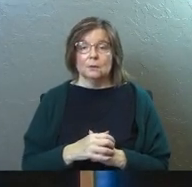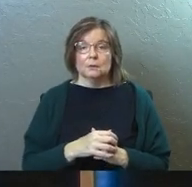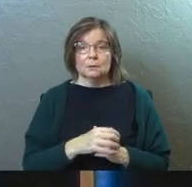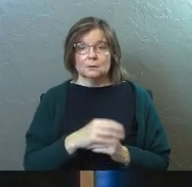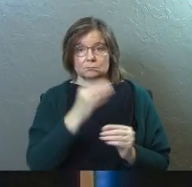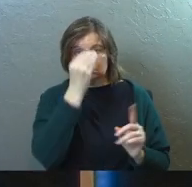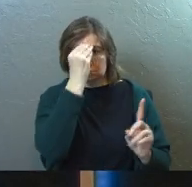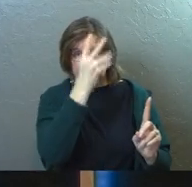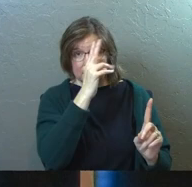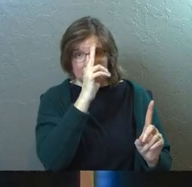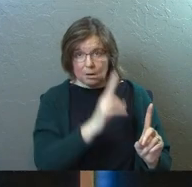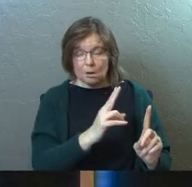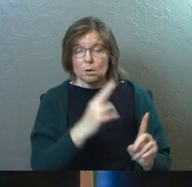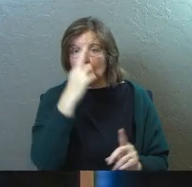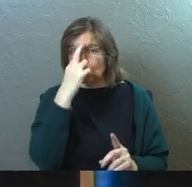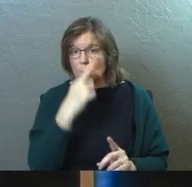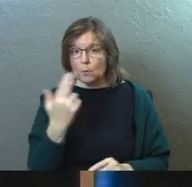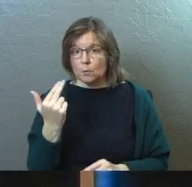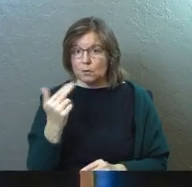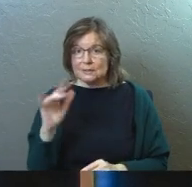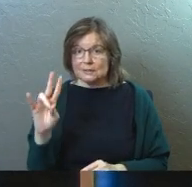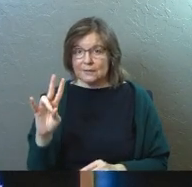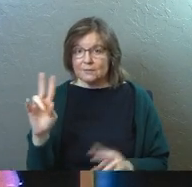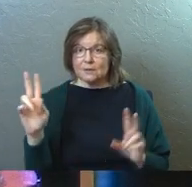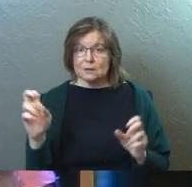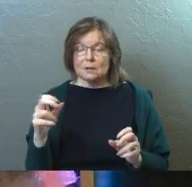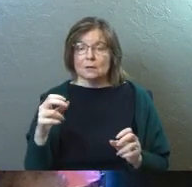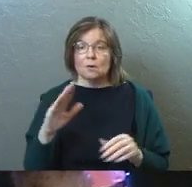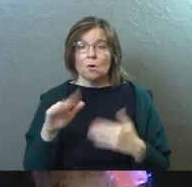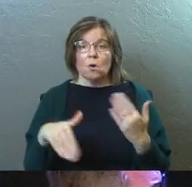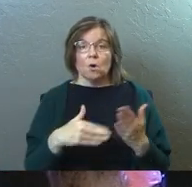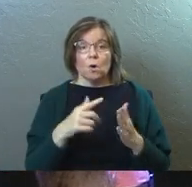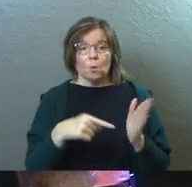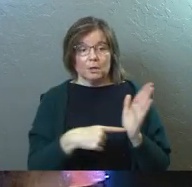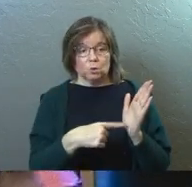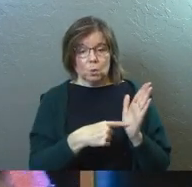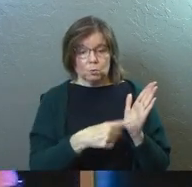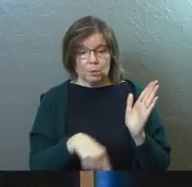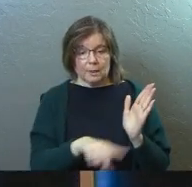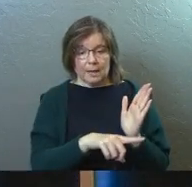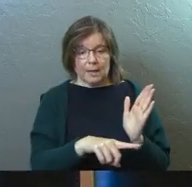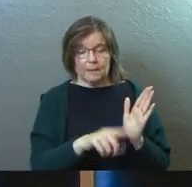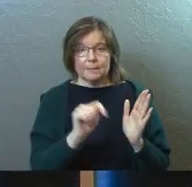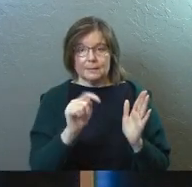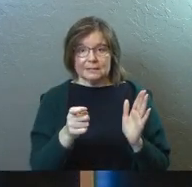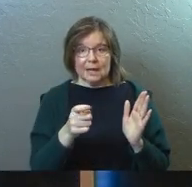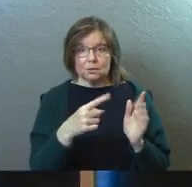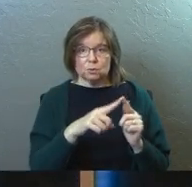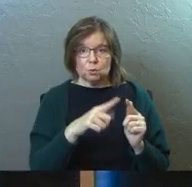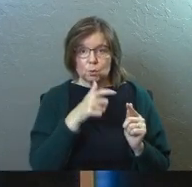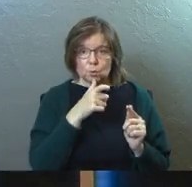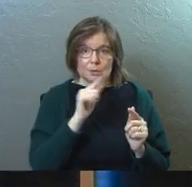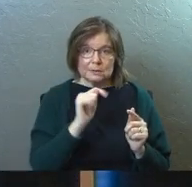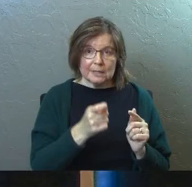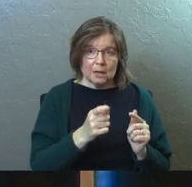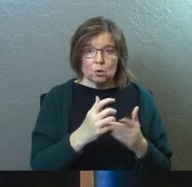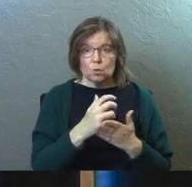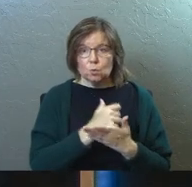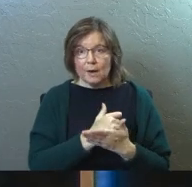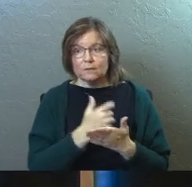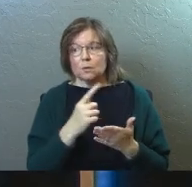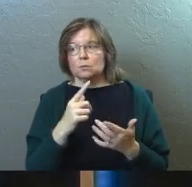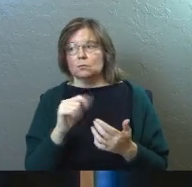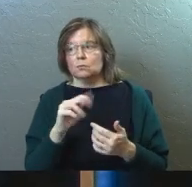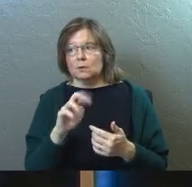Speak the honor. So Romans 13:7, look at this. Pay to all what is owed to them, taxes to whom taxes are owed, revenue to